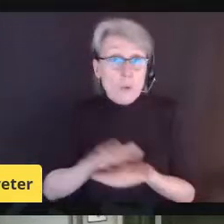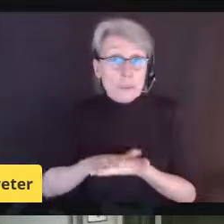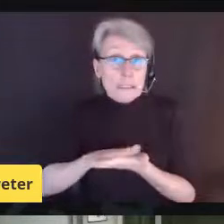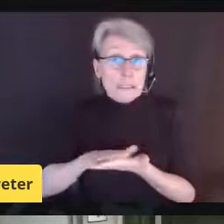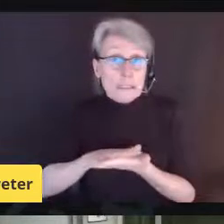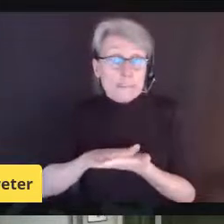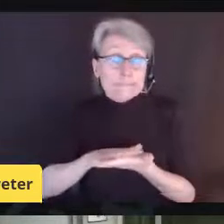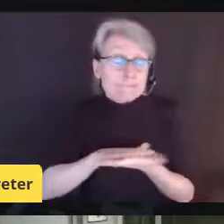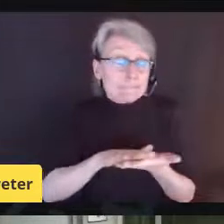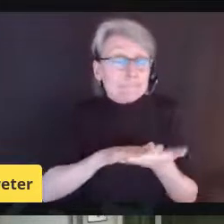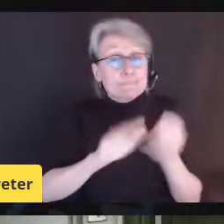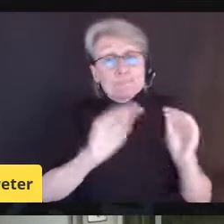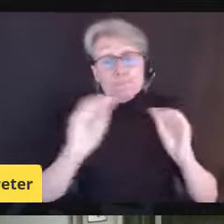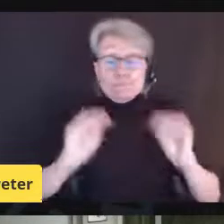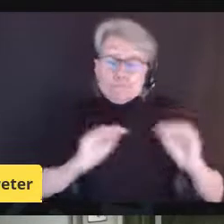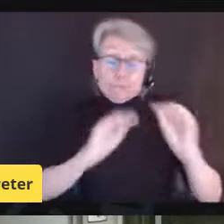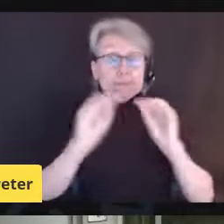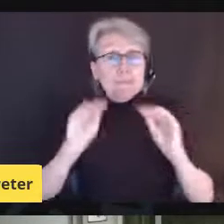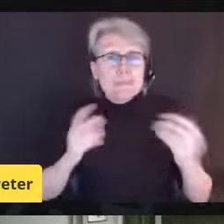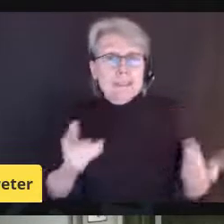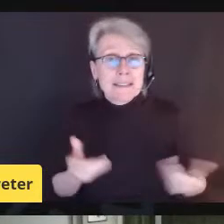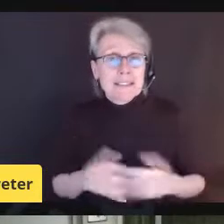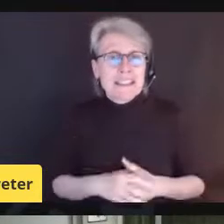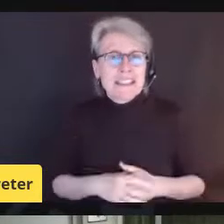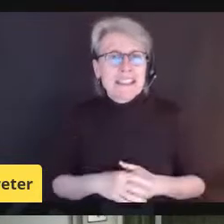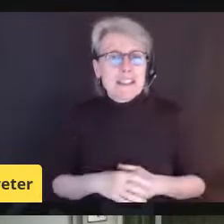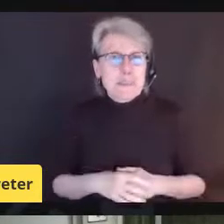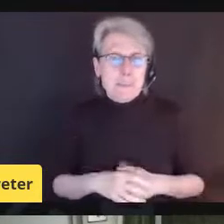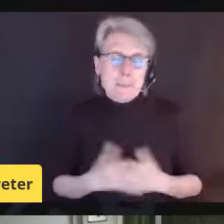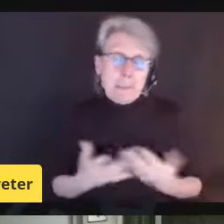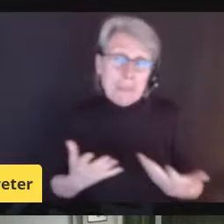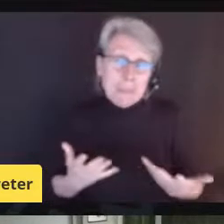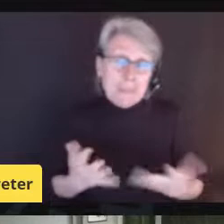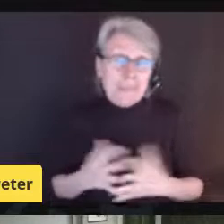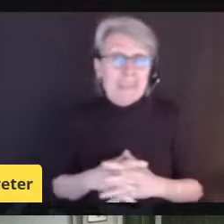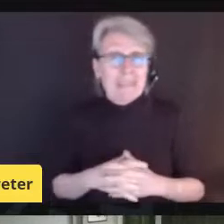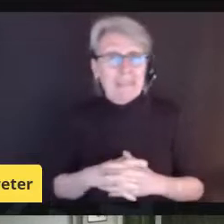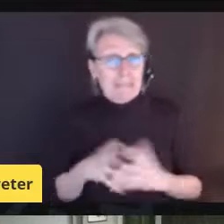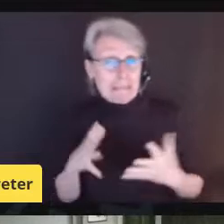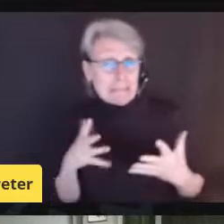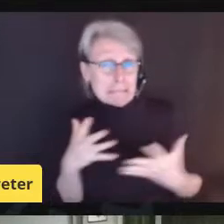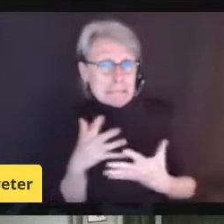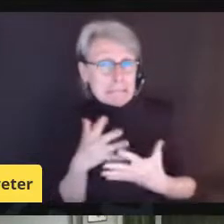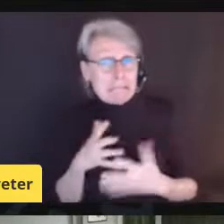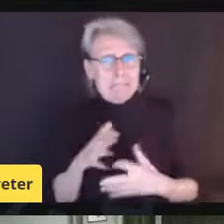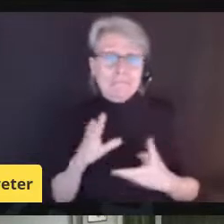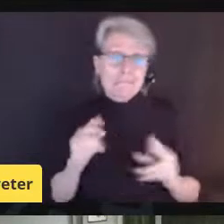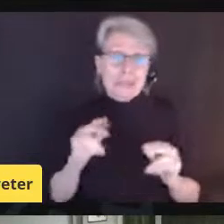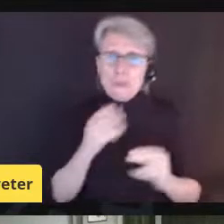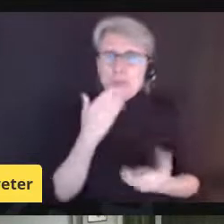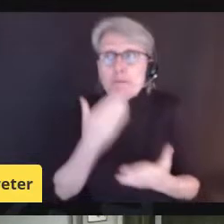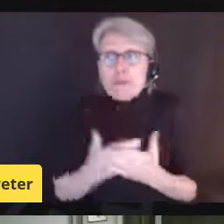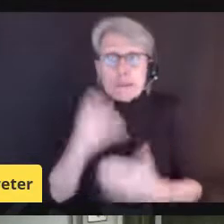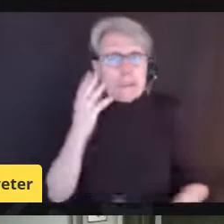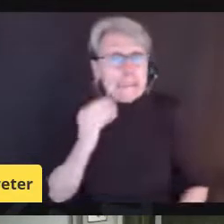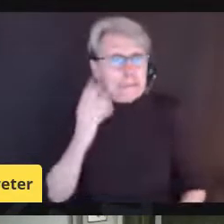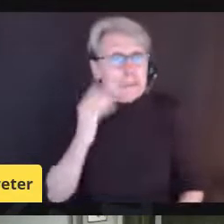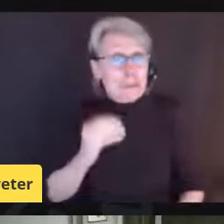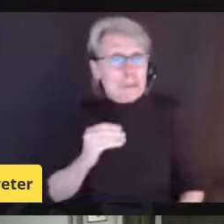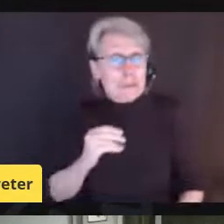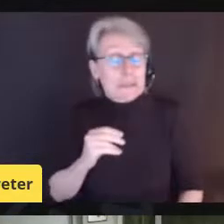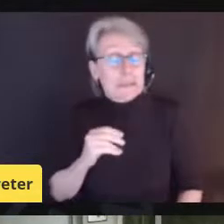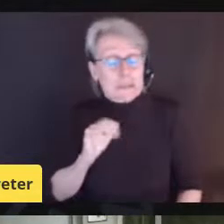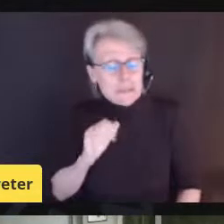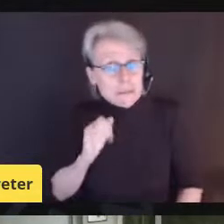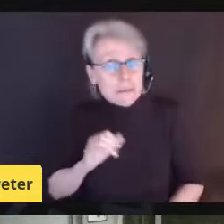cages, talking about like spooky insects, but it was actually a really great experience. And it really taught